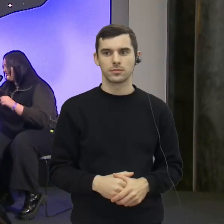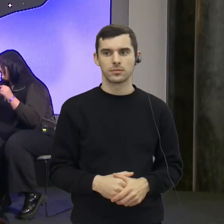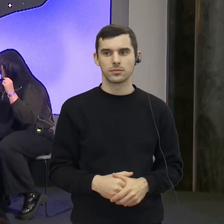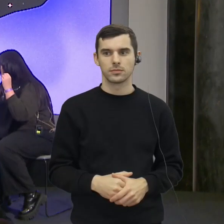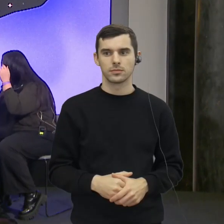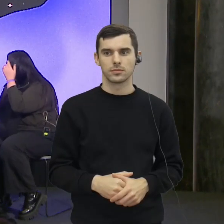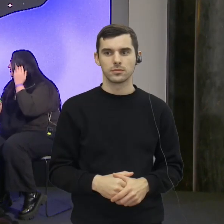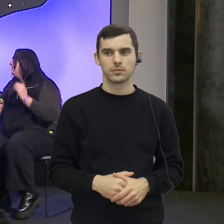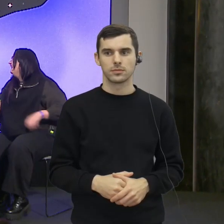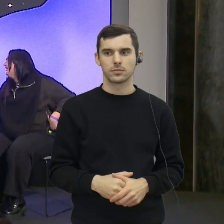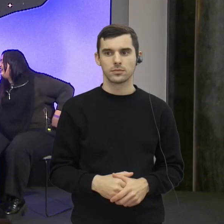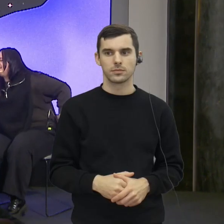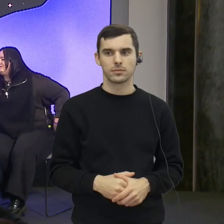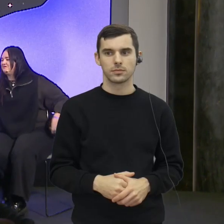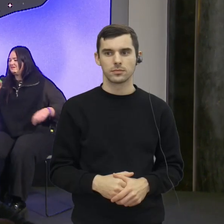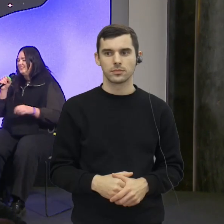That's a good one.